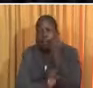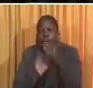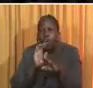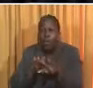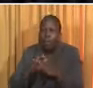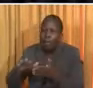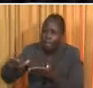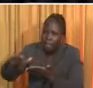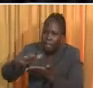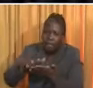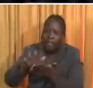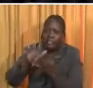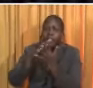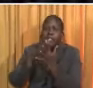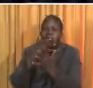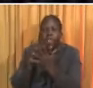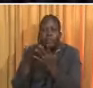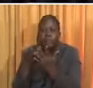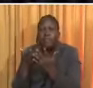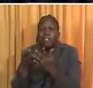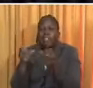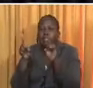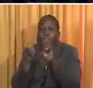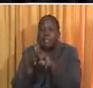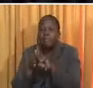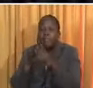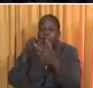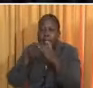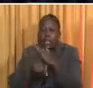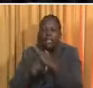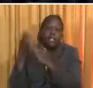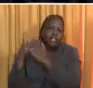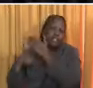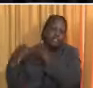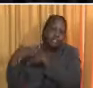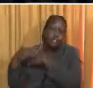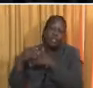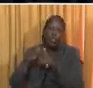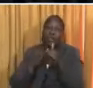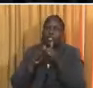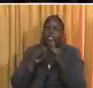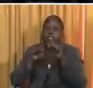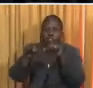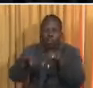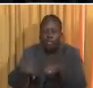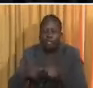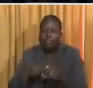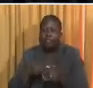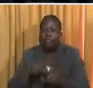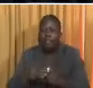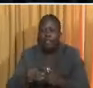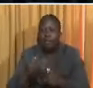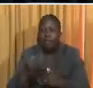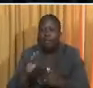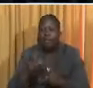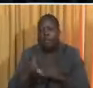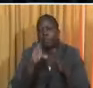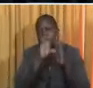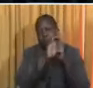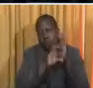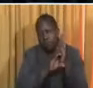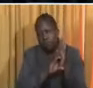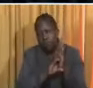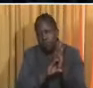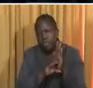planted, it is their unique history that influenced the path of constitutional reforms and